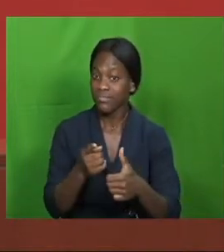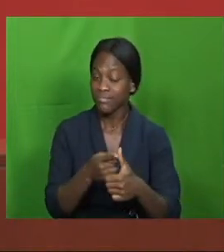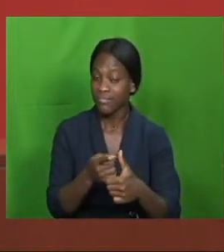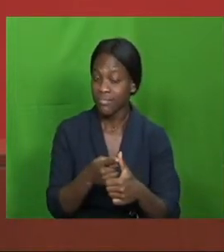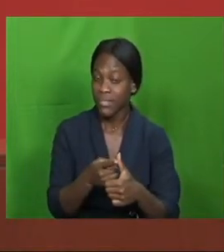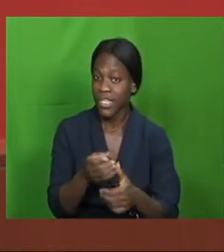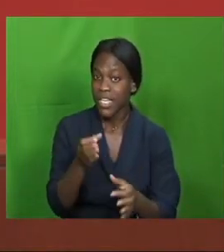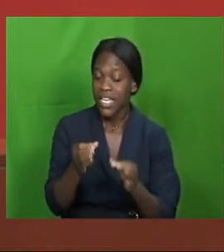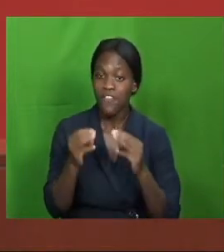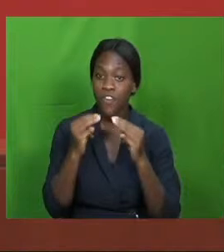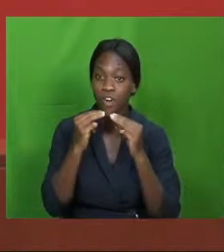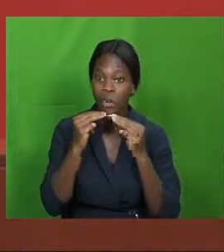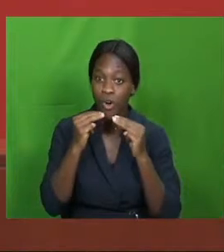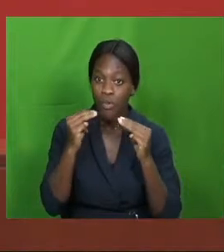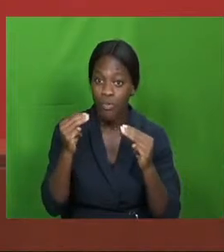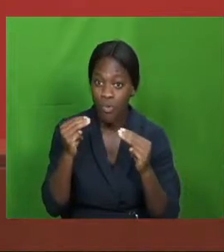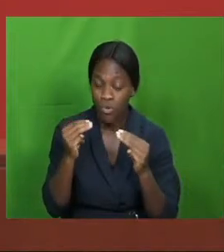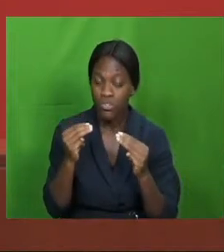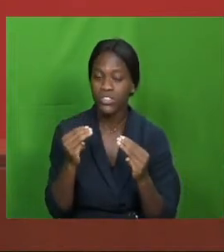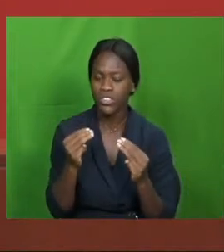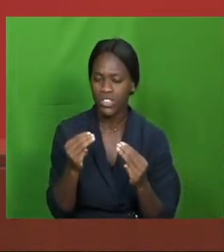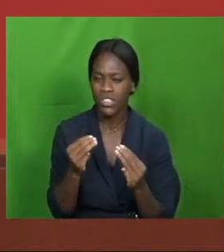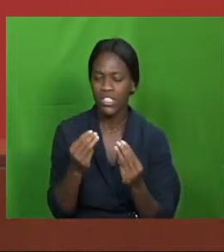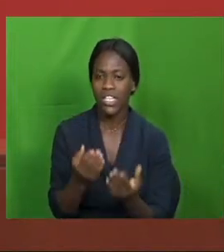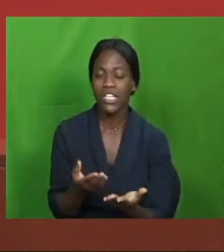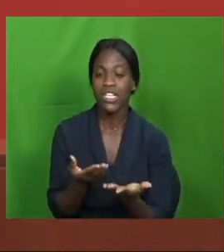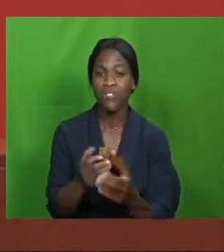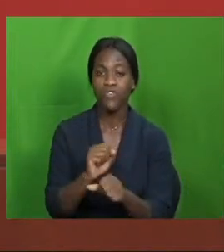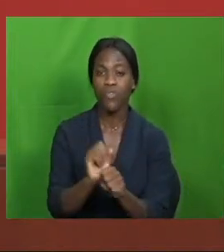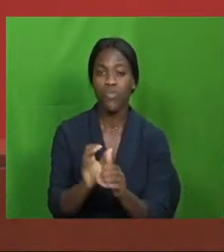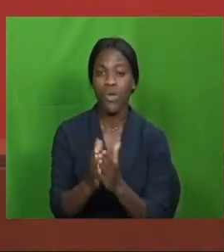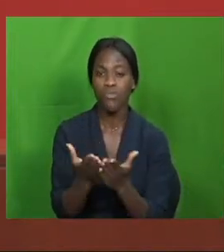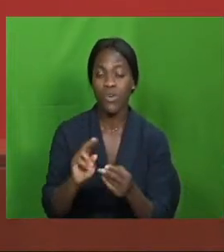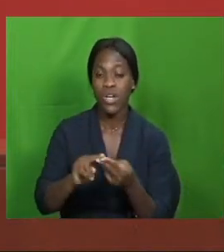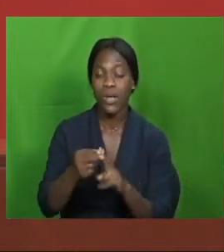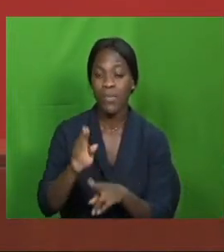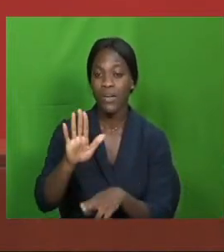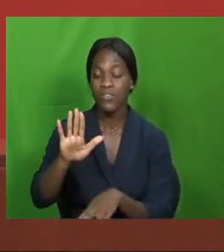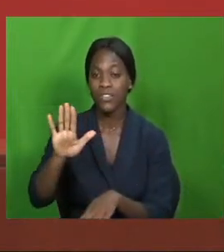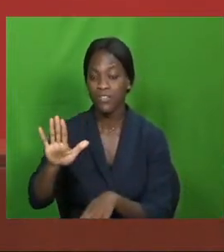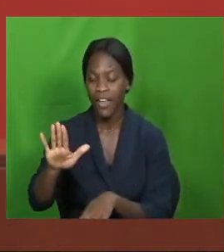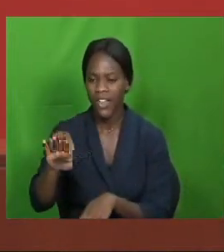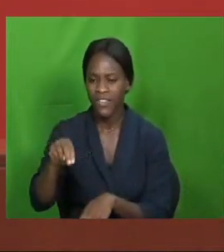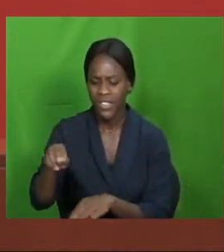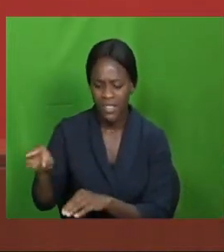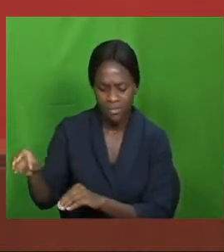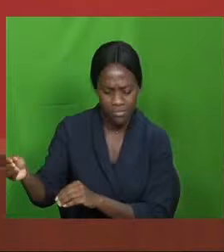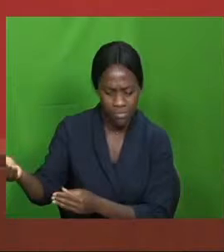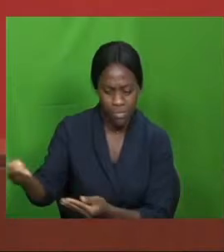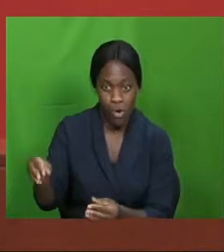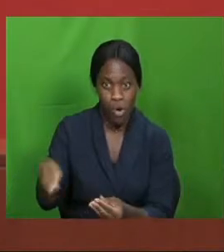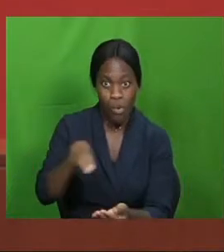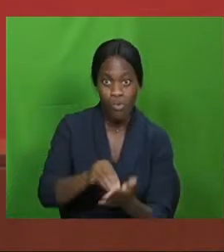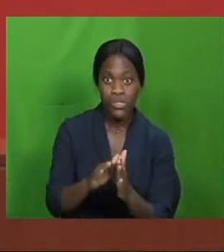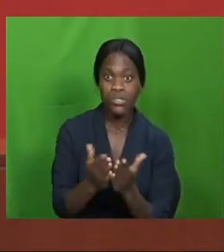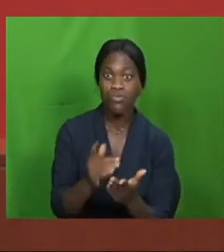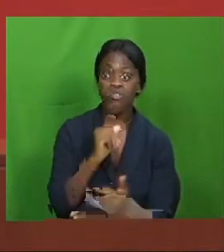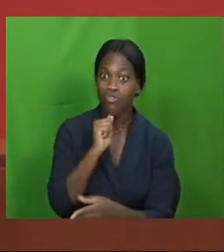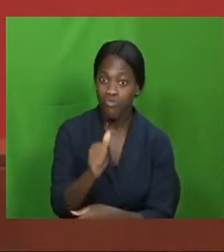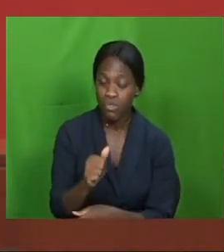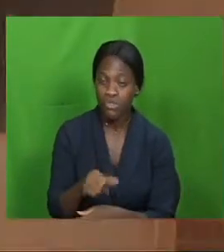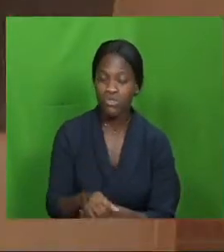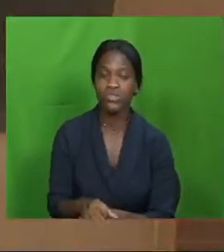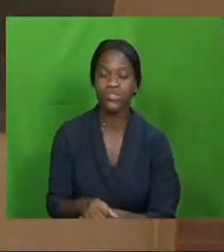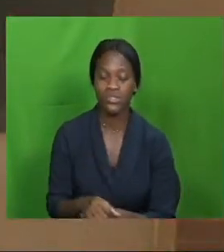whether the motion advertised as item 55 on the order paper ought not to have been admitted and